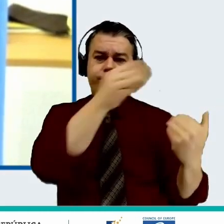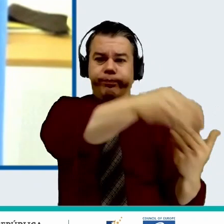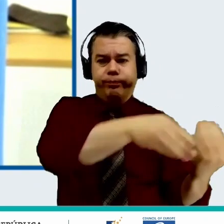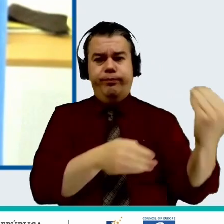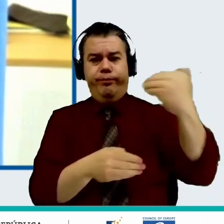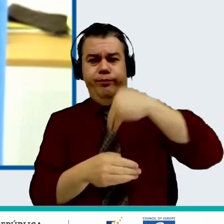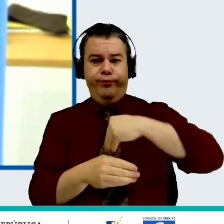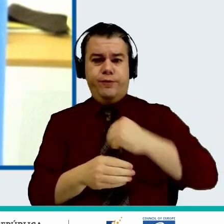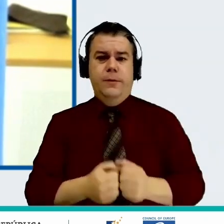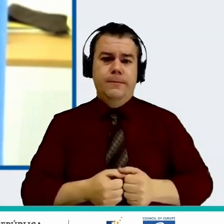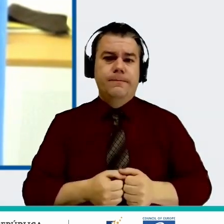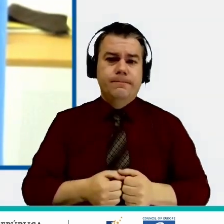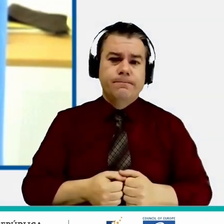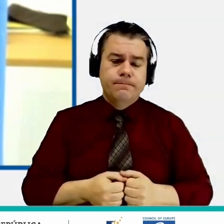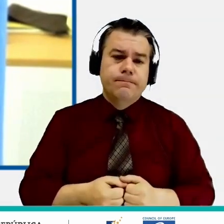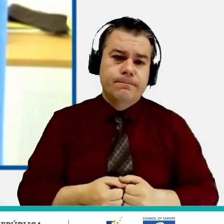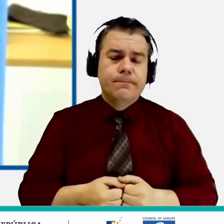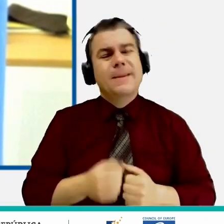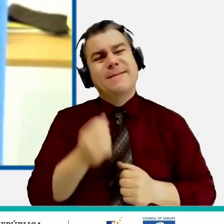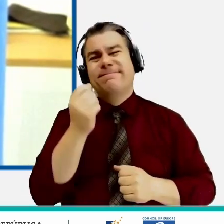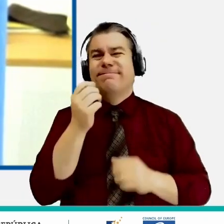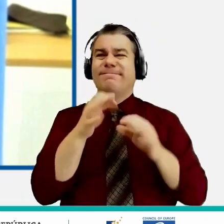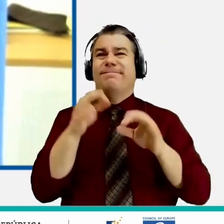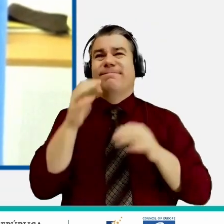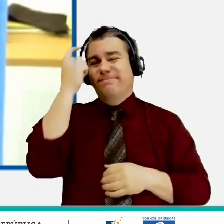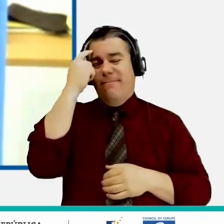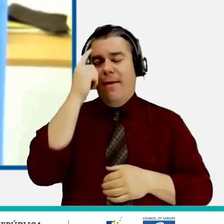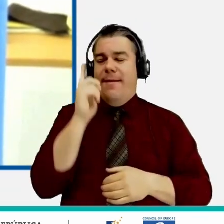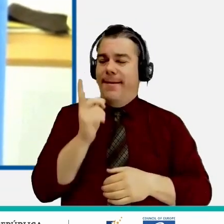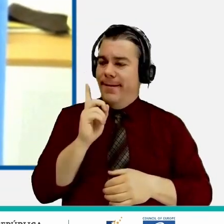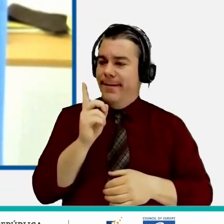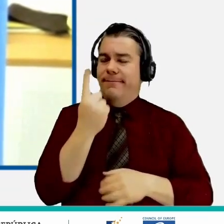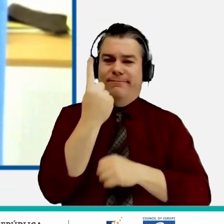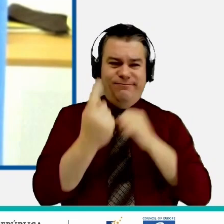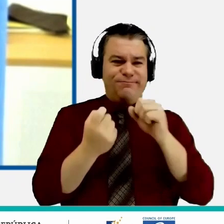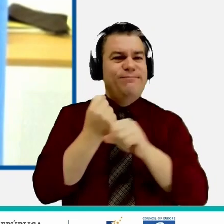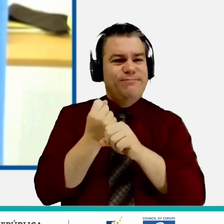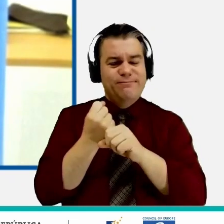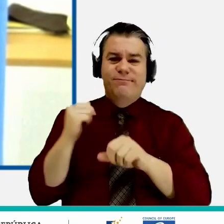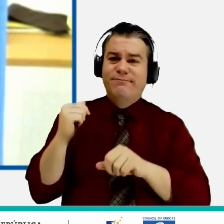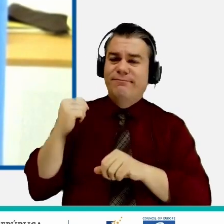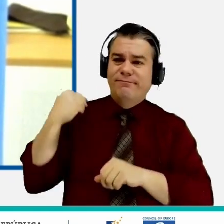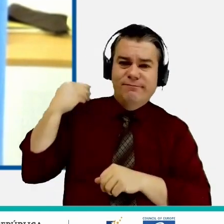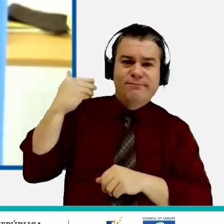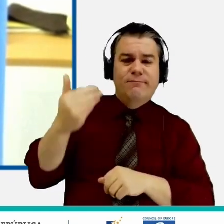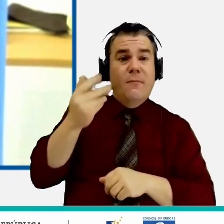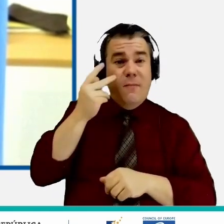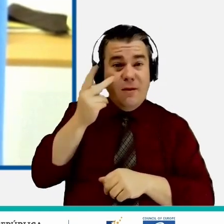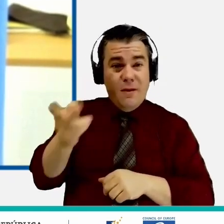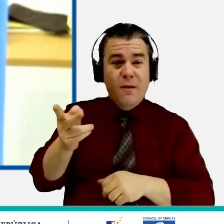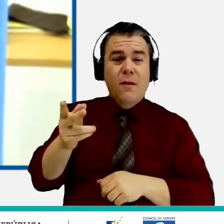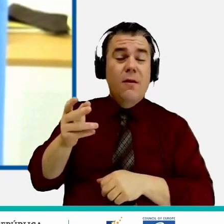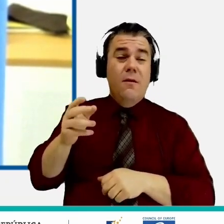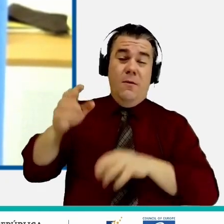realization, we were all reminded, critical realization of the last year when we observed the devastating floods